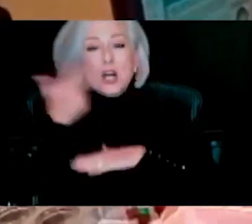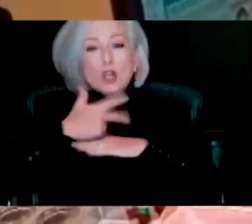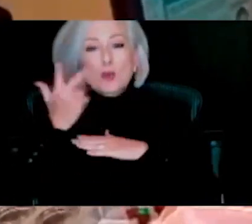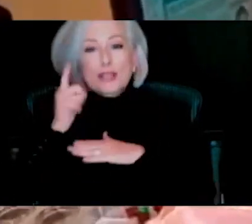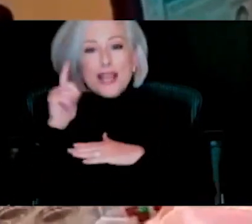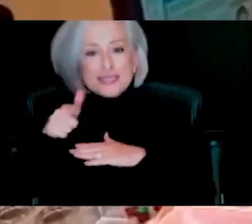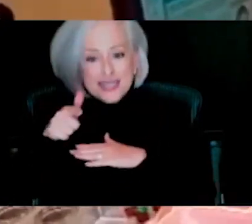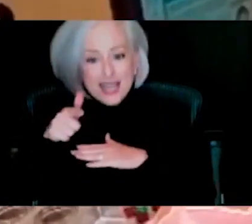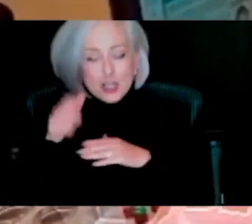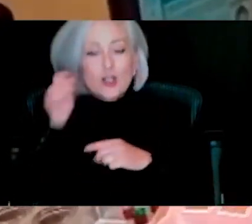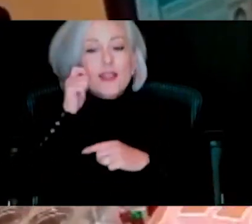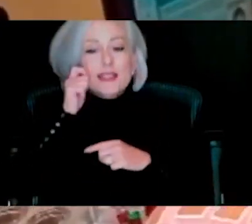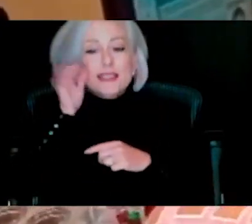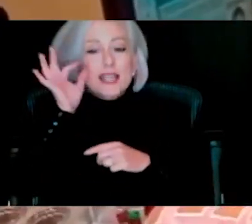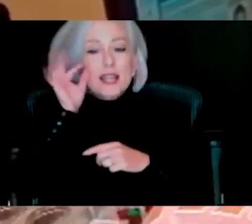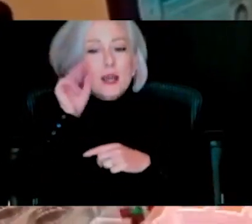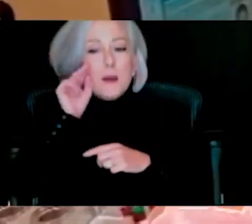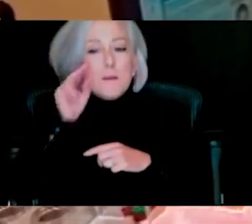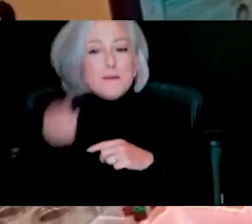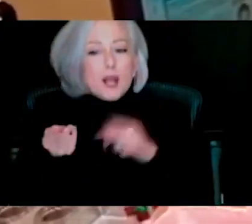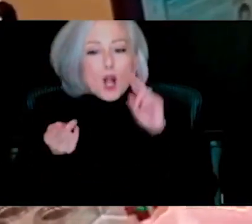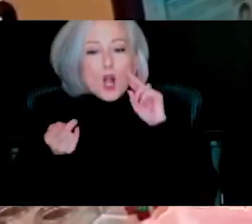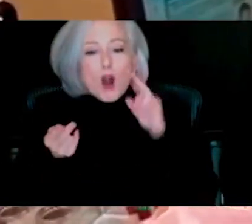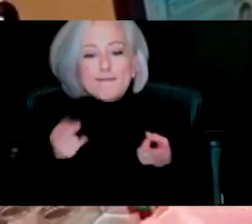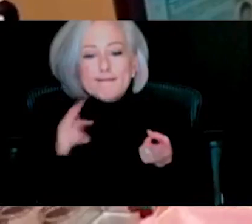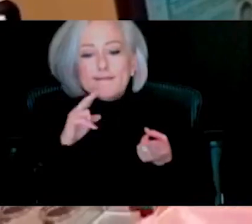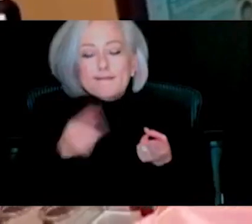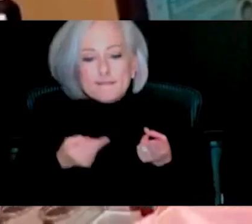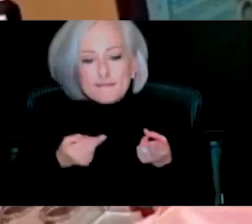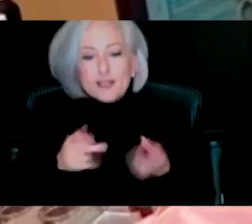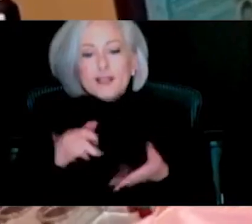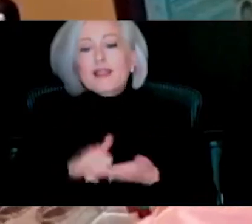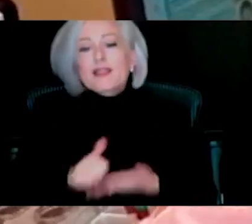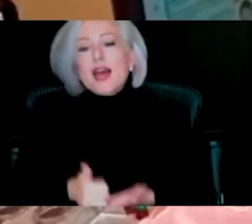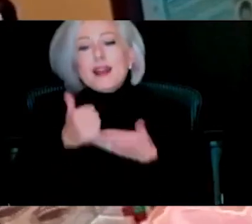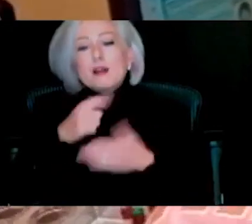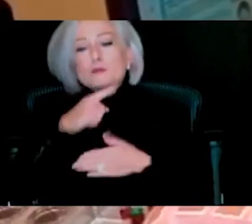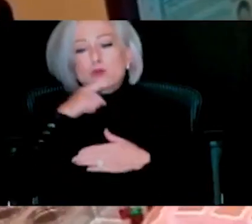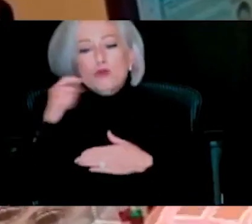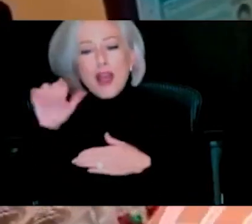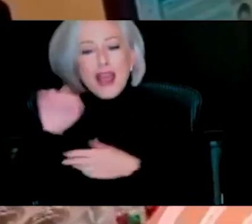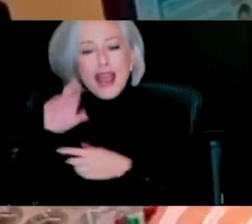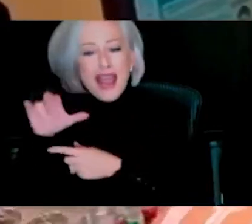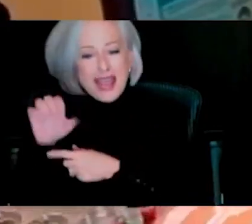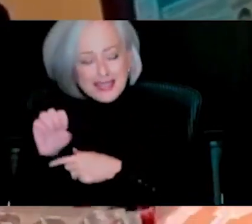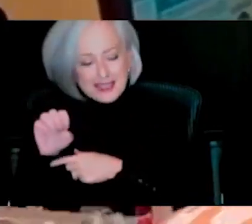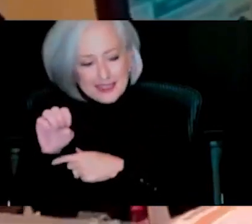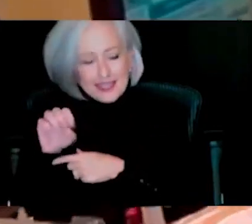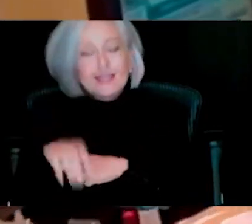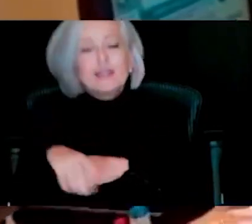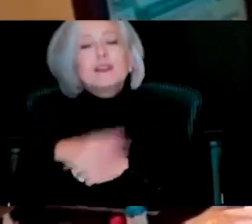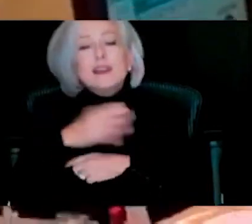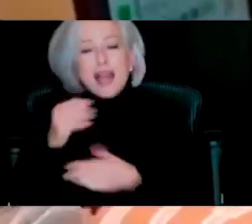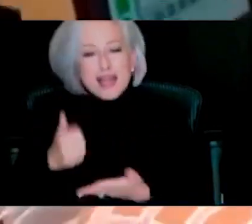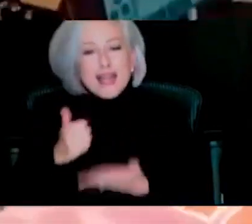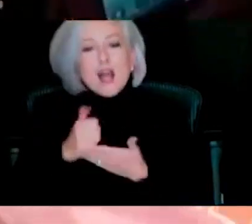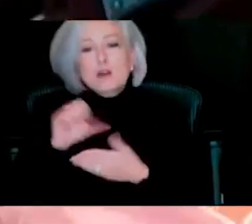to slough off, which then helps dry up that acne, as well as help those